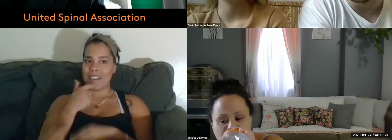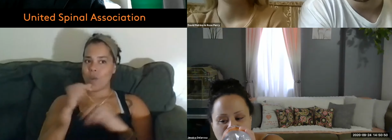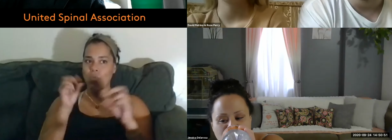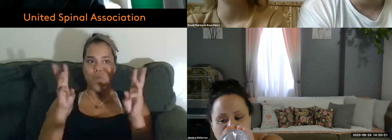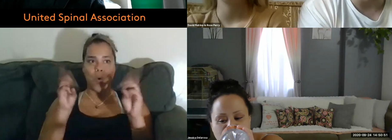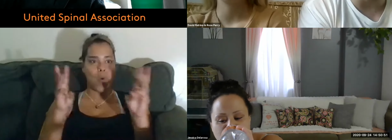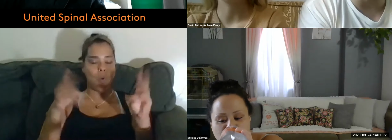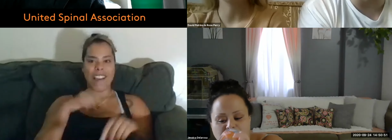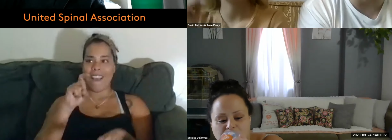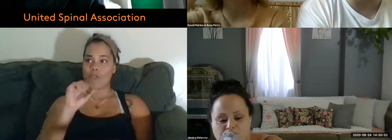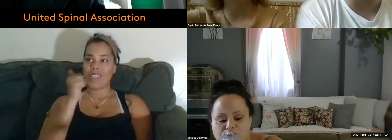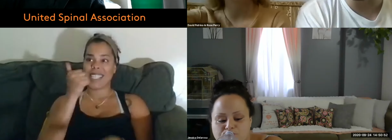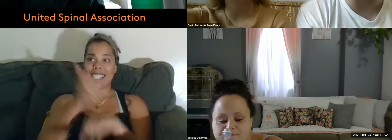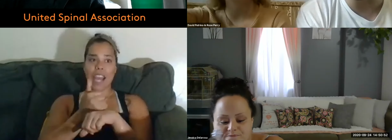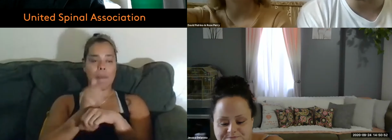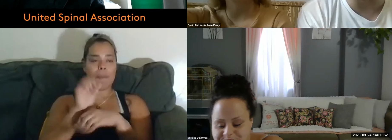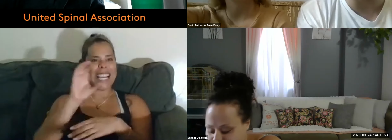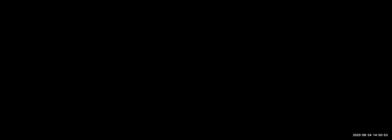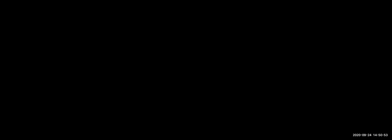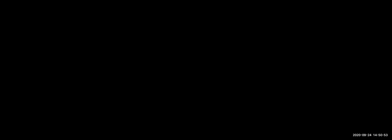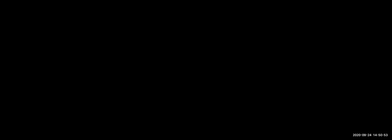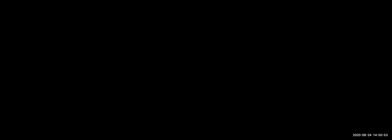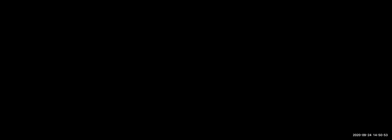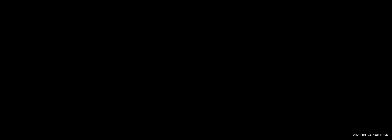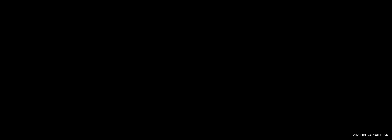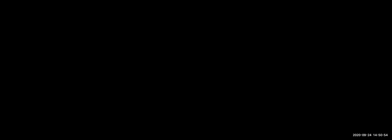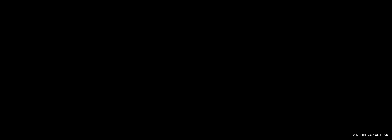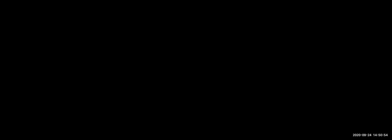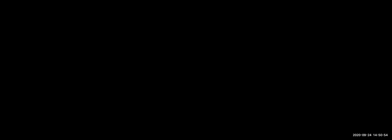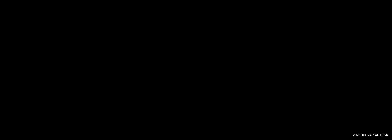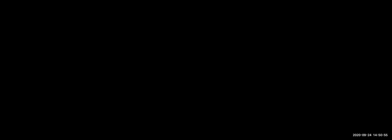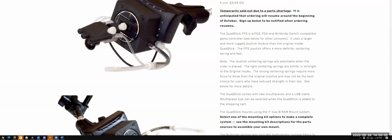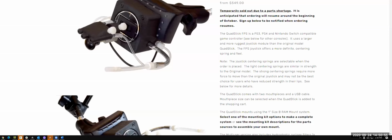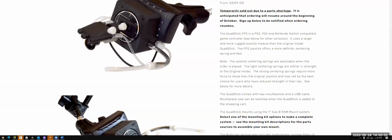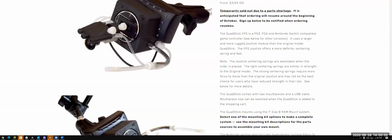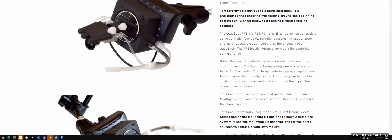team. And sure enough, we reached out and,